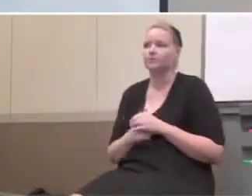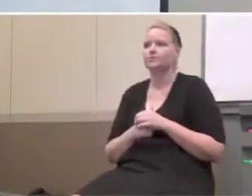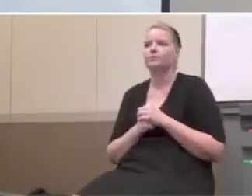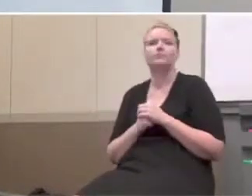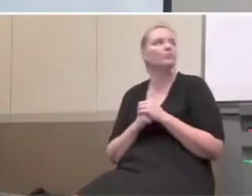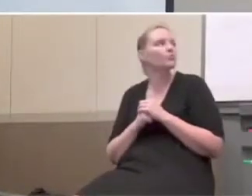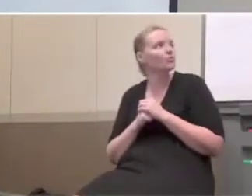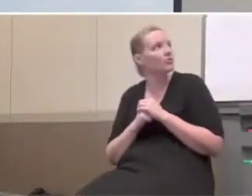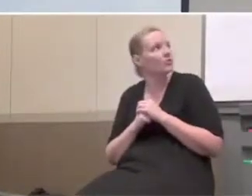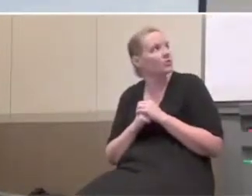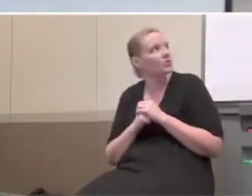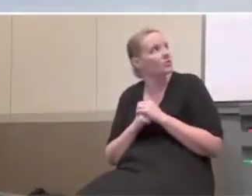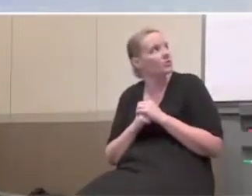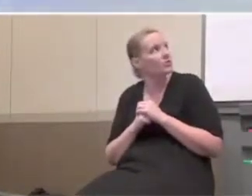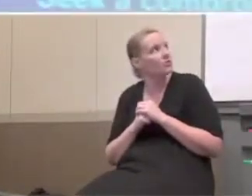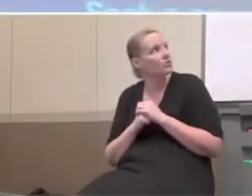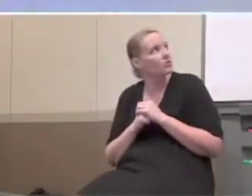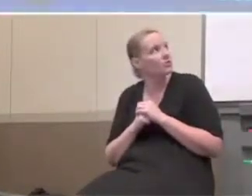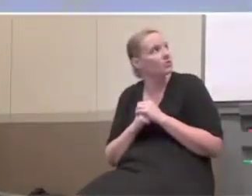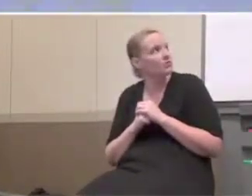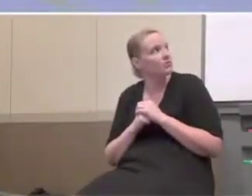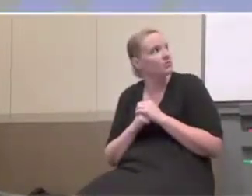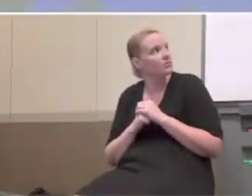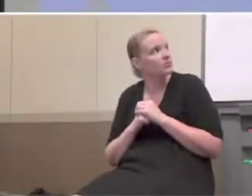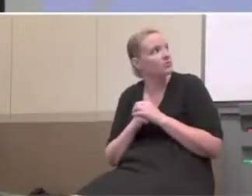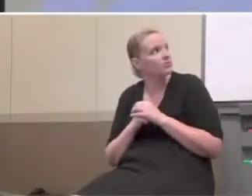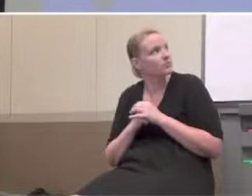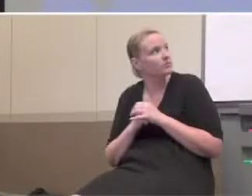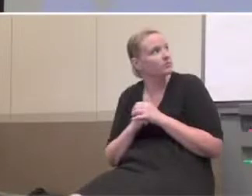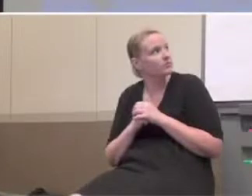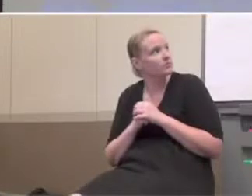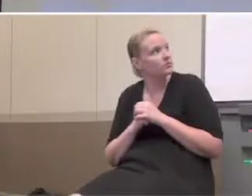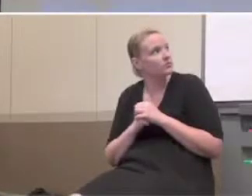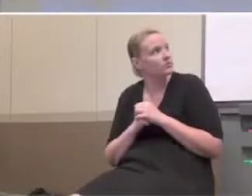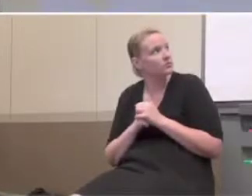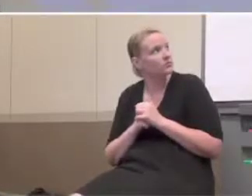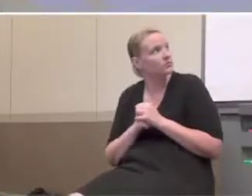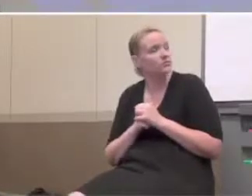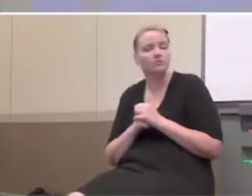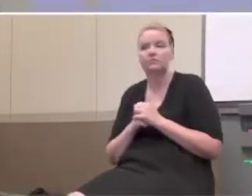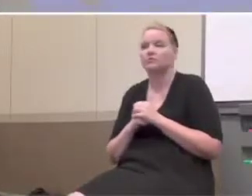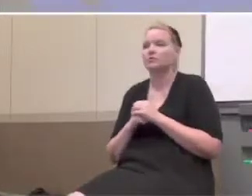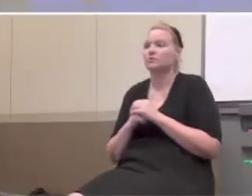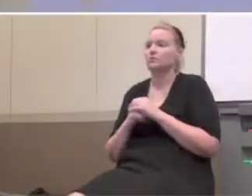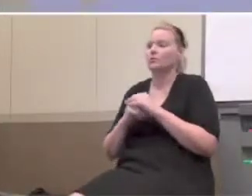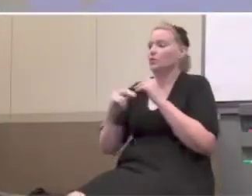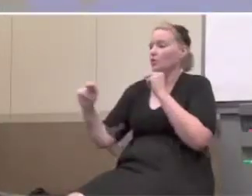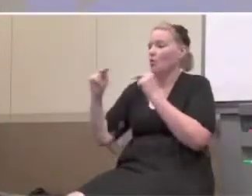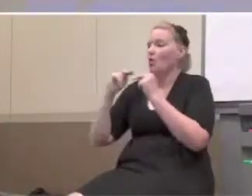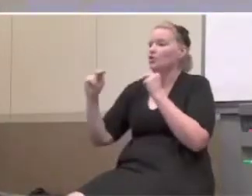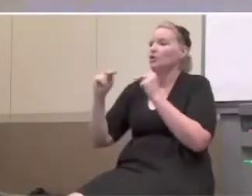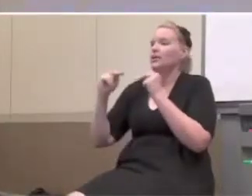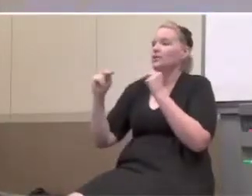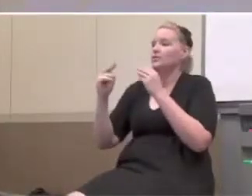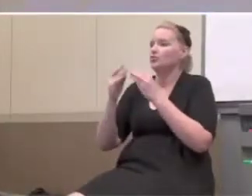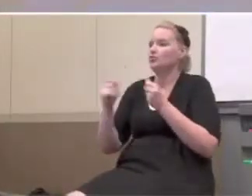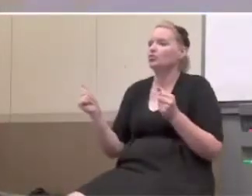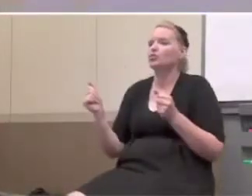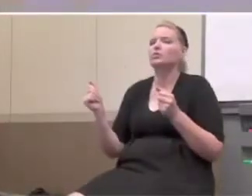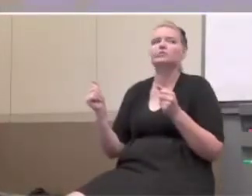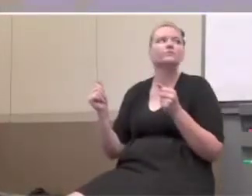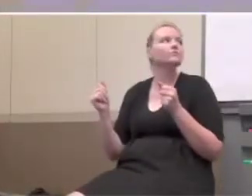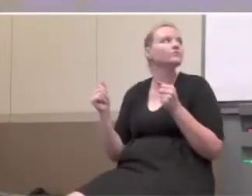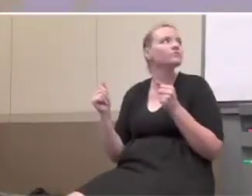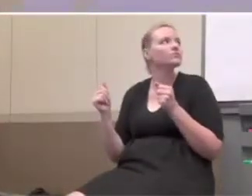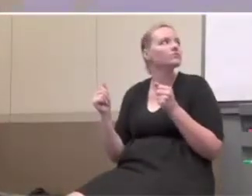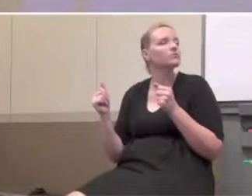Okay, and I'm afraid we probably don't have time to do that. So then negotiate a solution. Please always be open